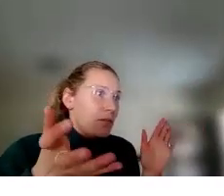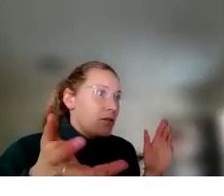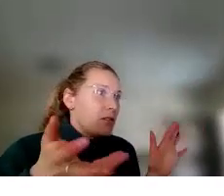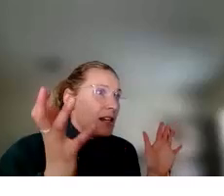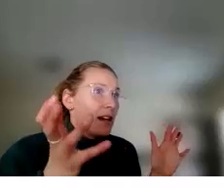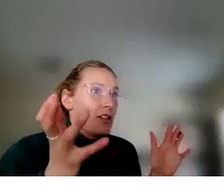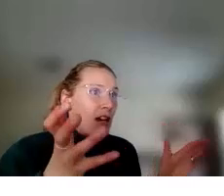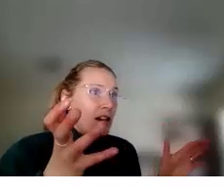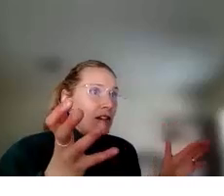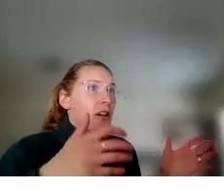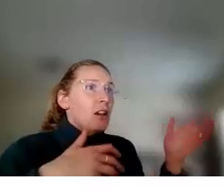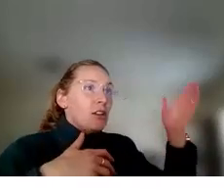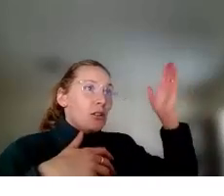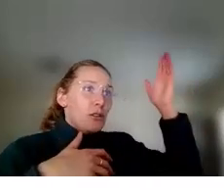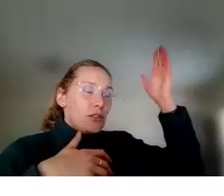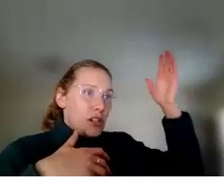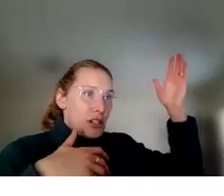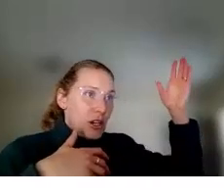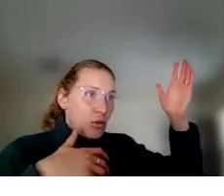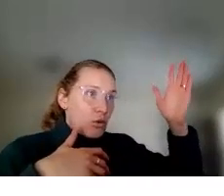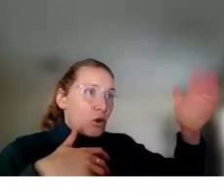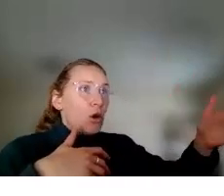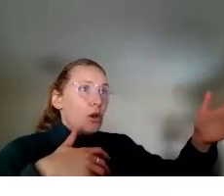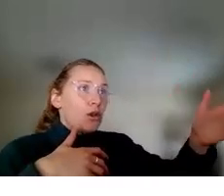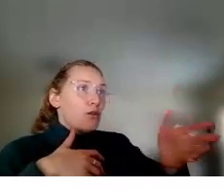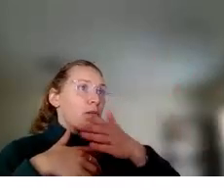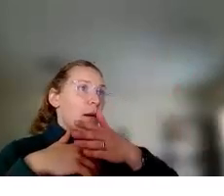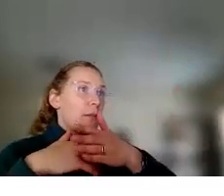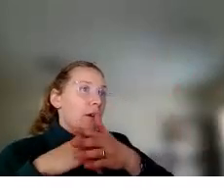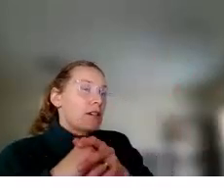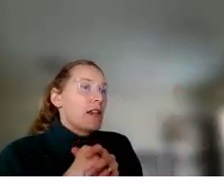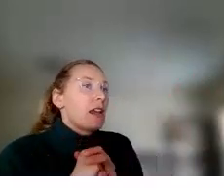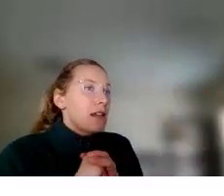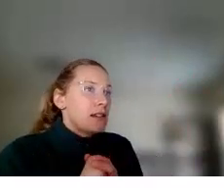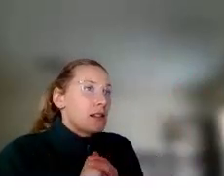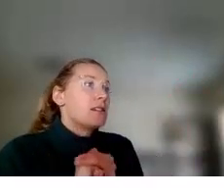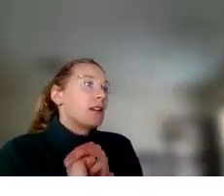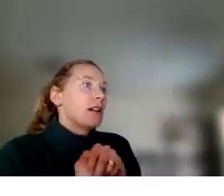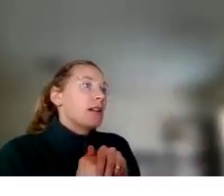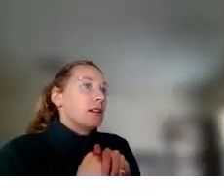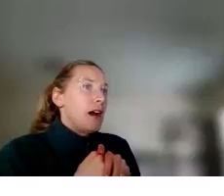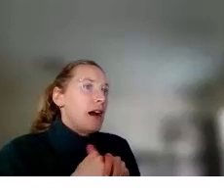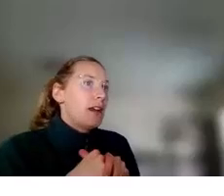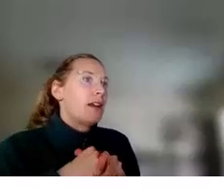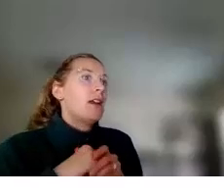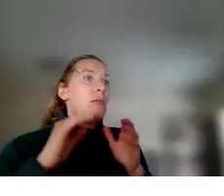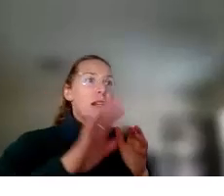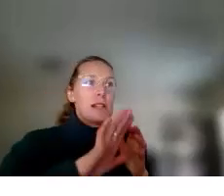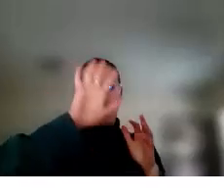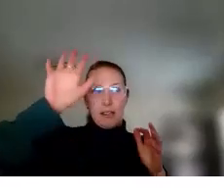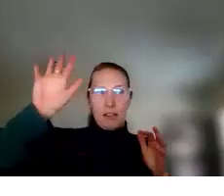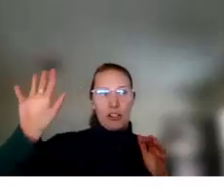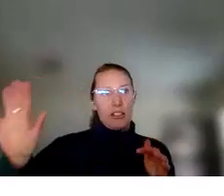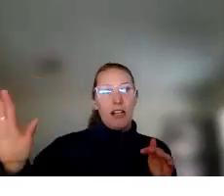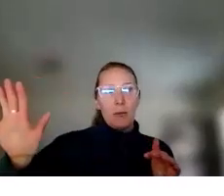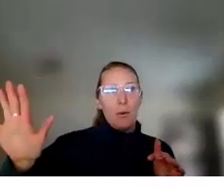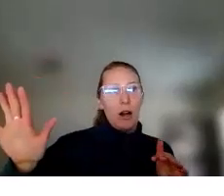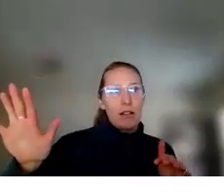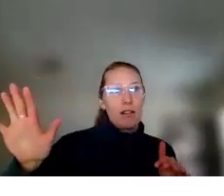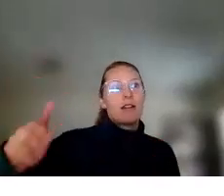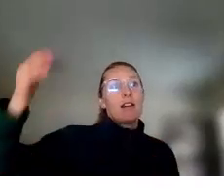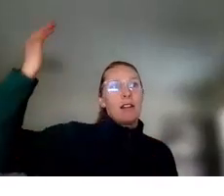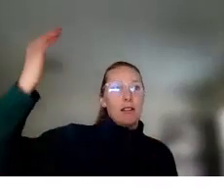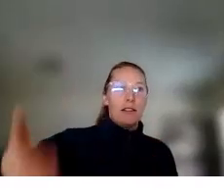see CwCHN. You'll just enroll those members into CLLI, because then on